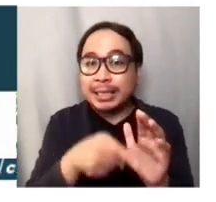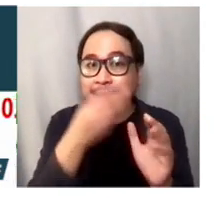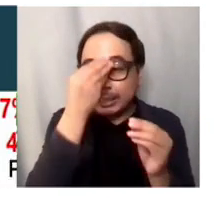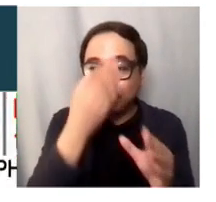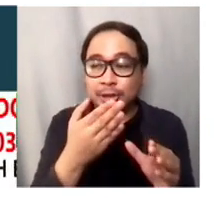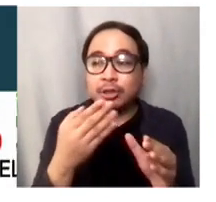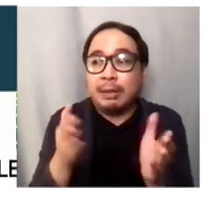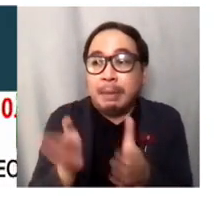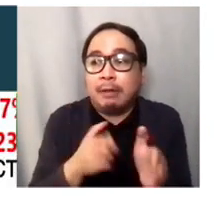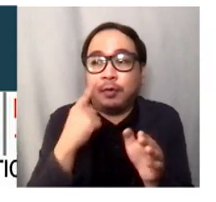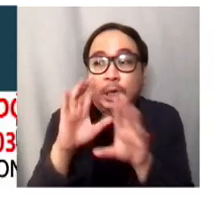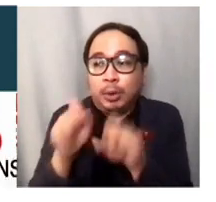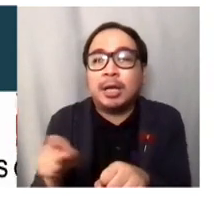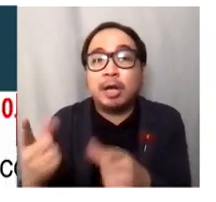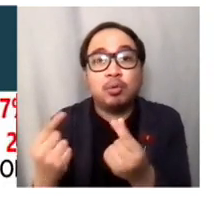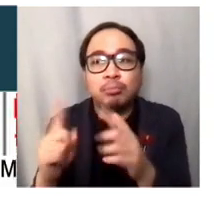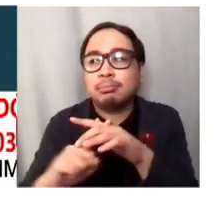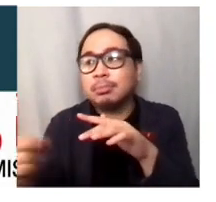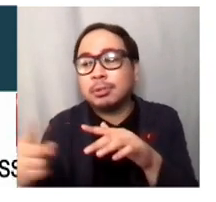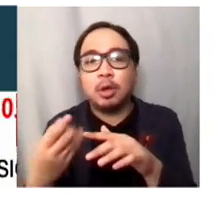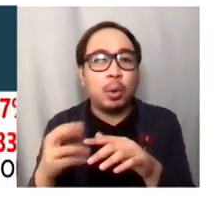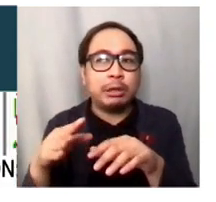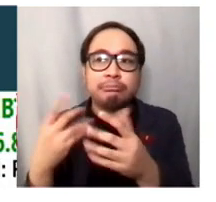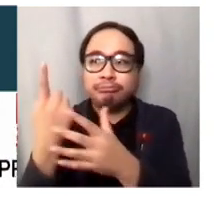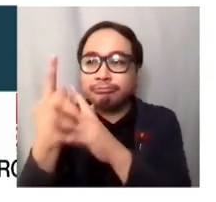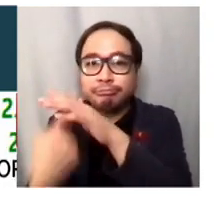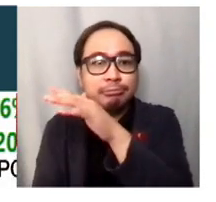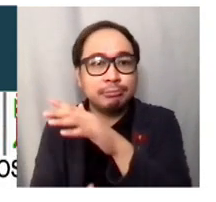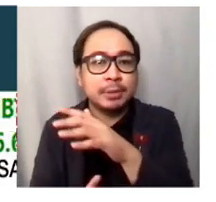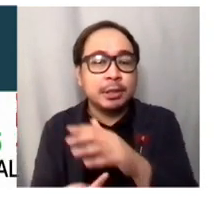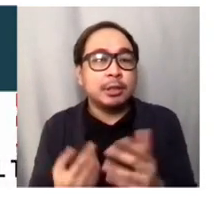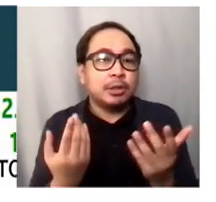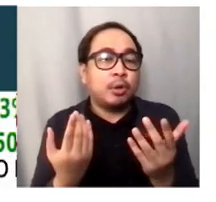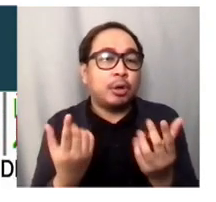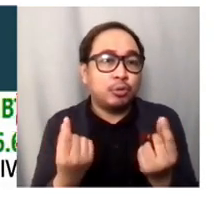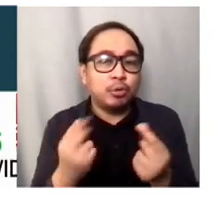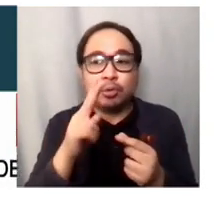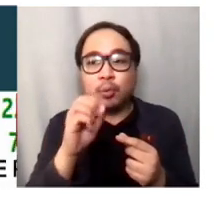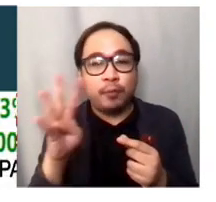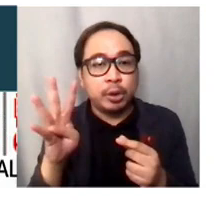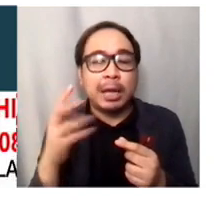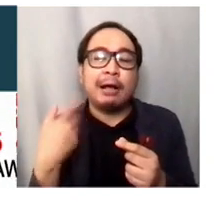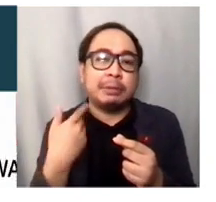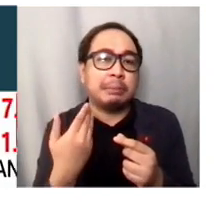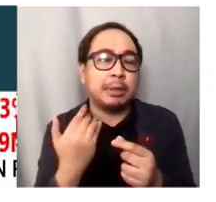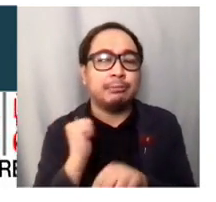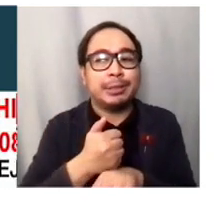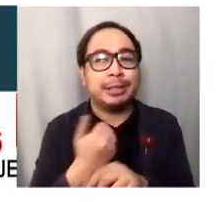So they escape, they disappear, etc. And that's why in 2004, they developed this new rule. But because of all of